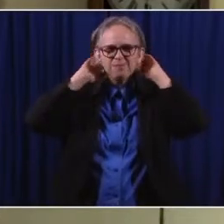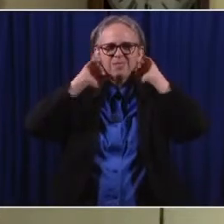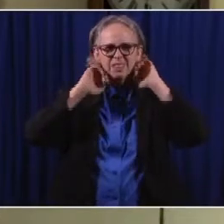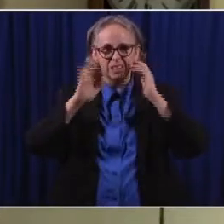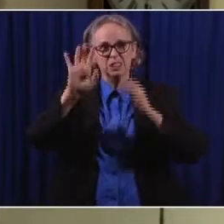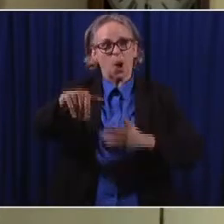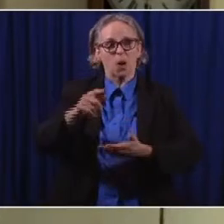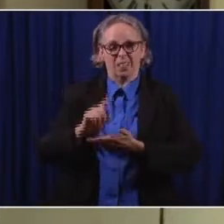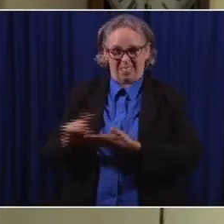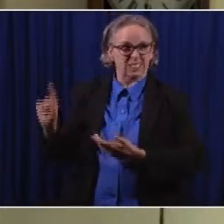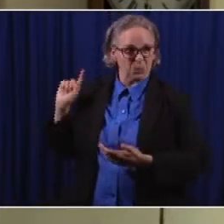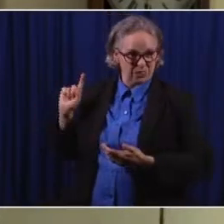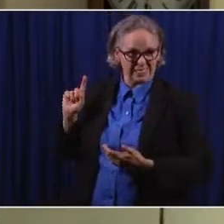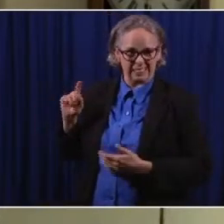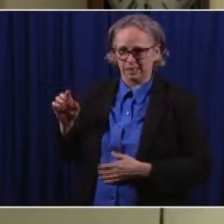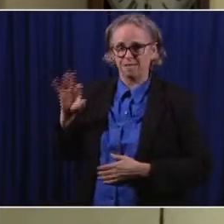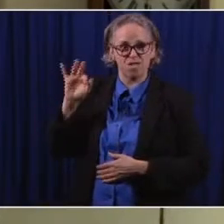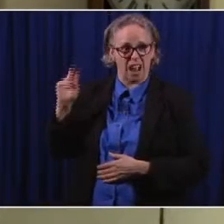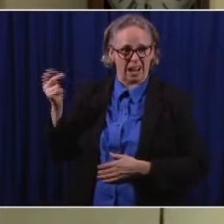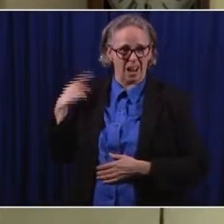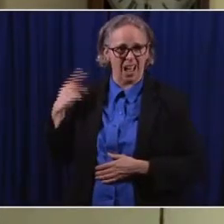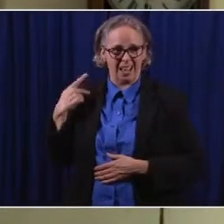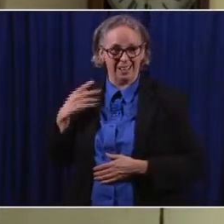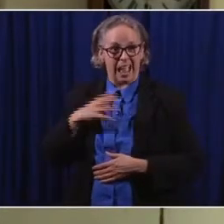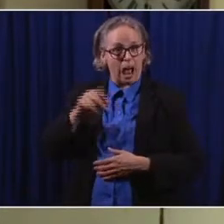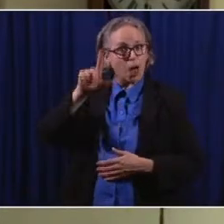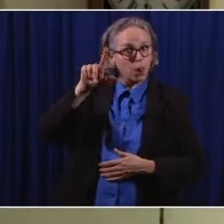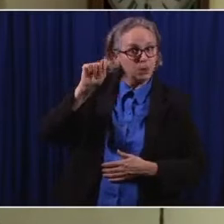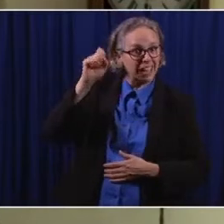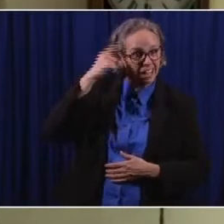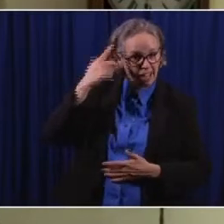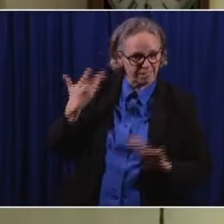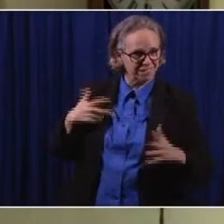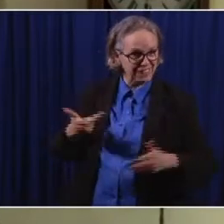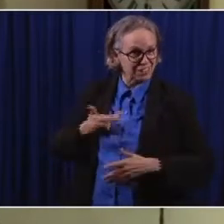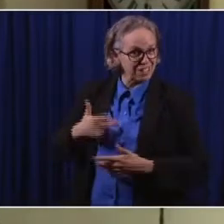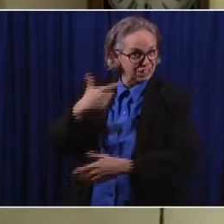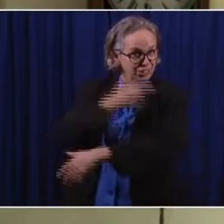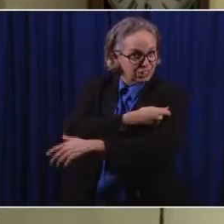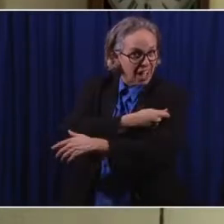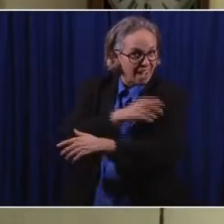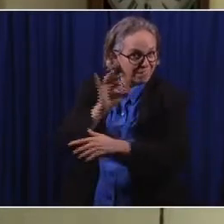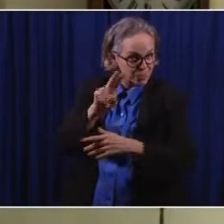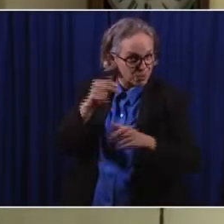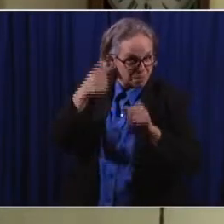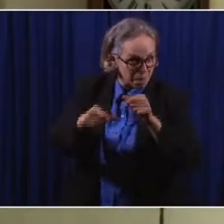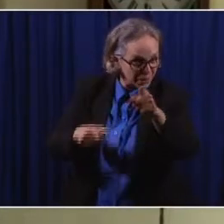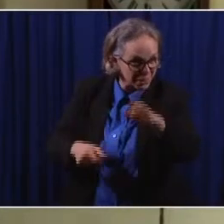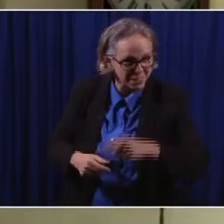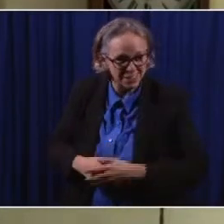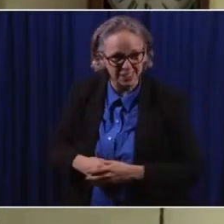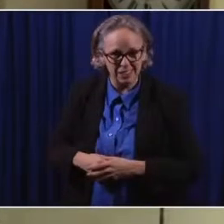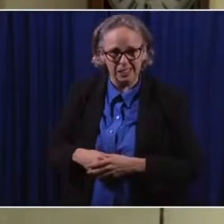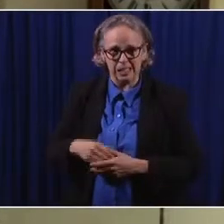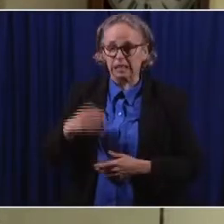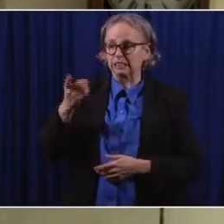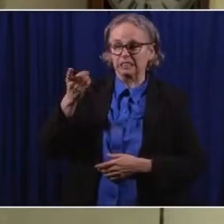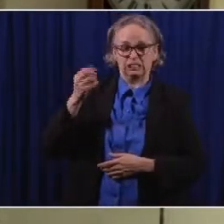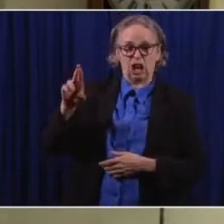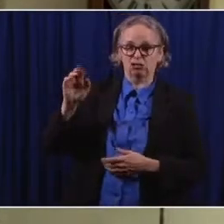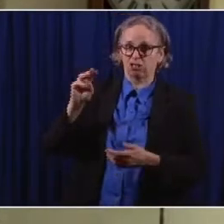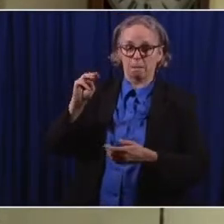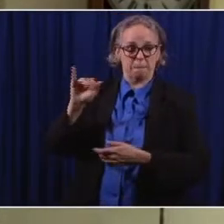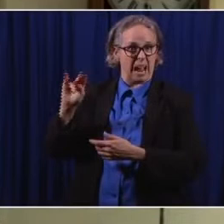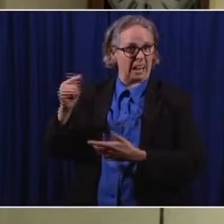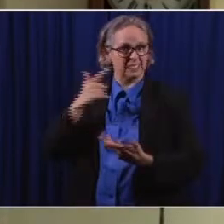shots. John got his flu shot. And as Dr. Manning said, it's critically important to get a flu vaccine this year. We